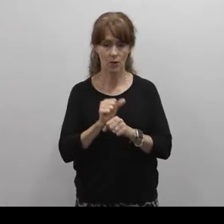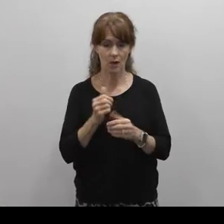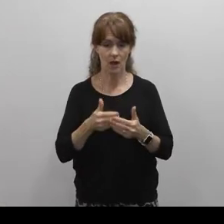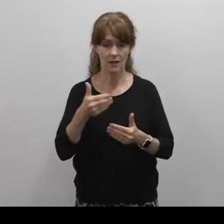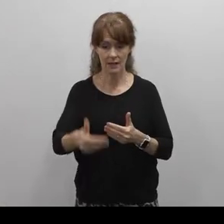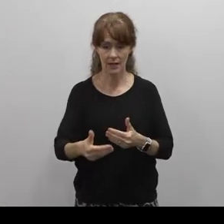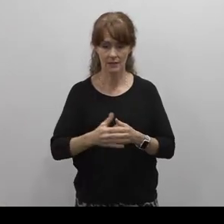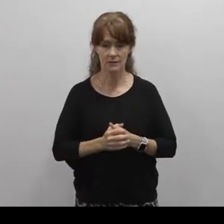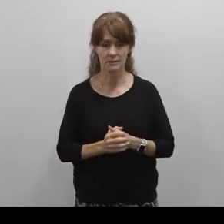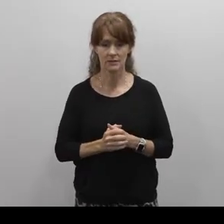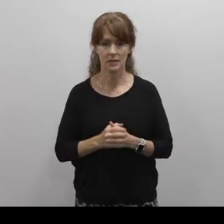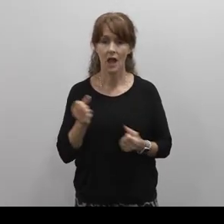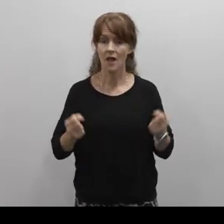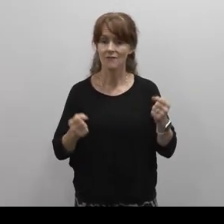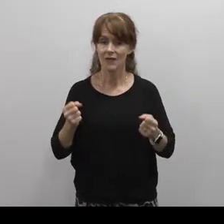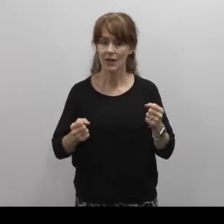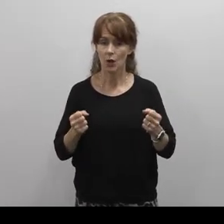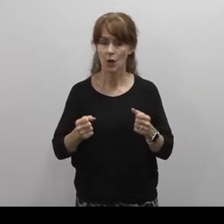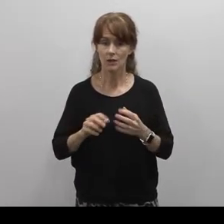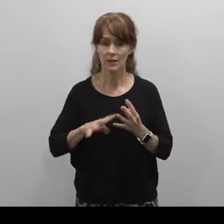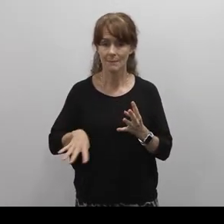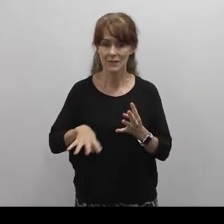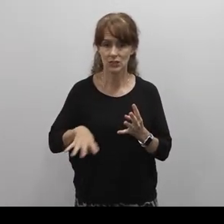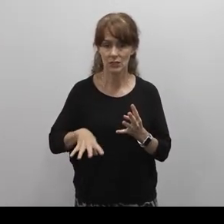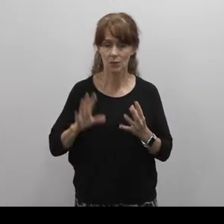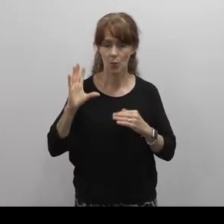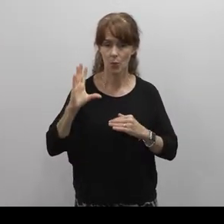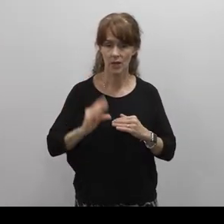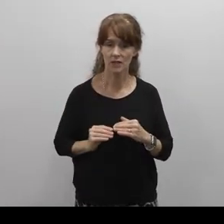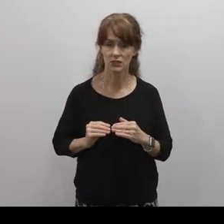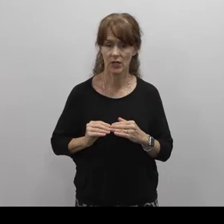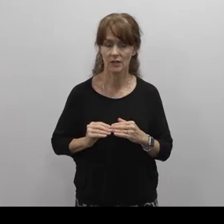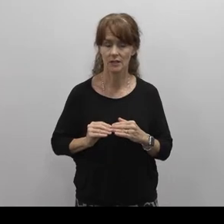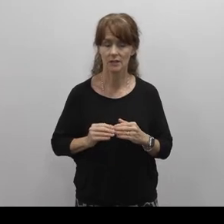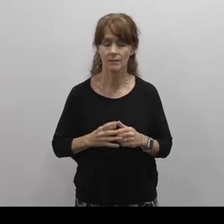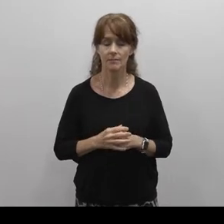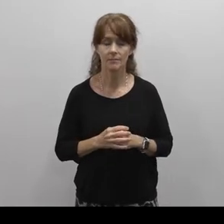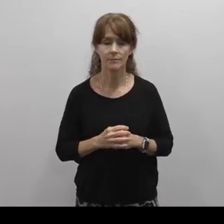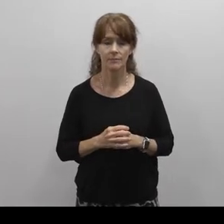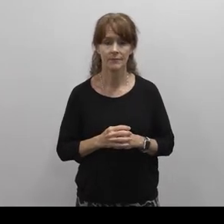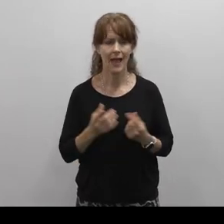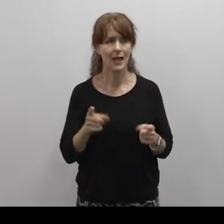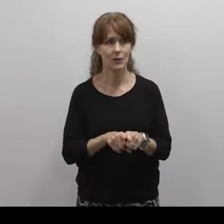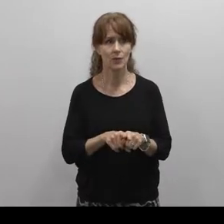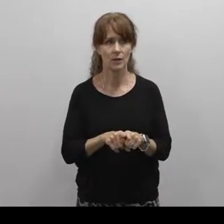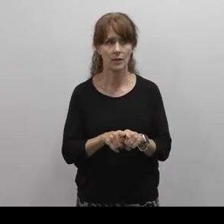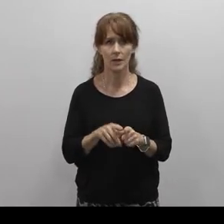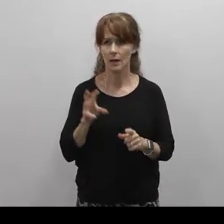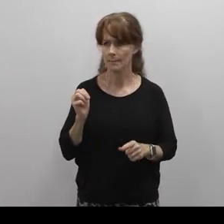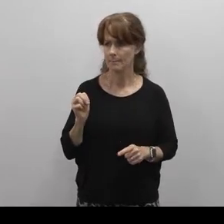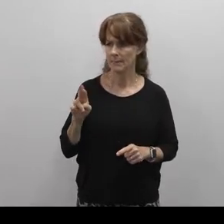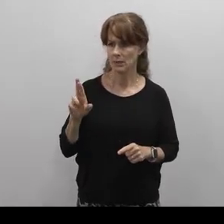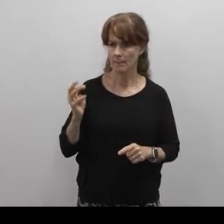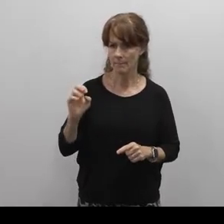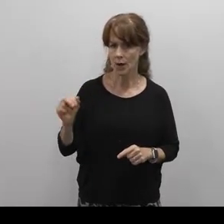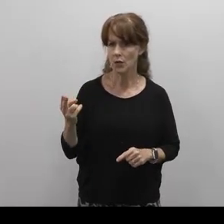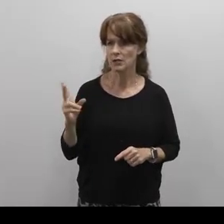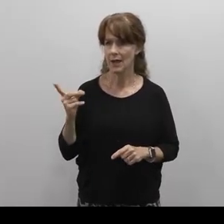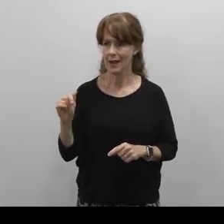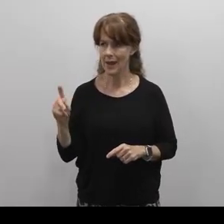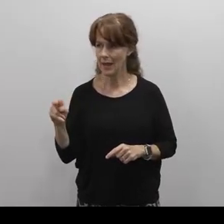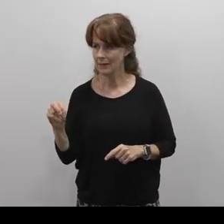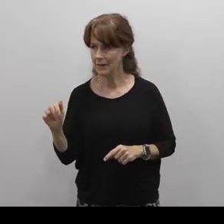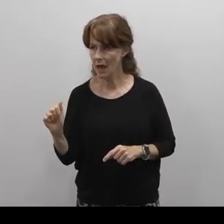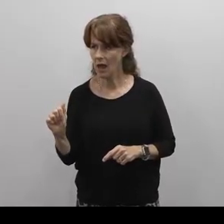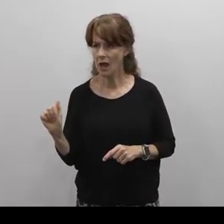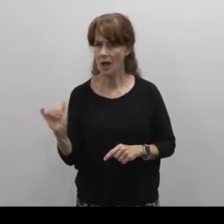Next is vehicle emission reduction. So, and I agree, I think Mr. Marsh alluded to this, Diana alluded to this as